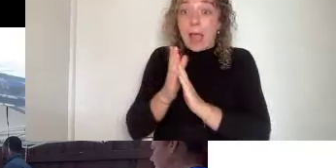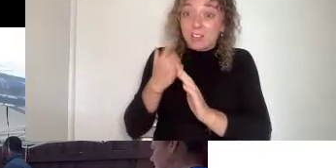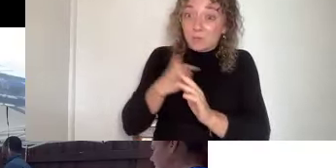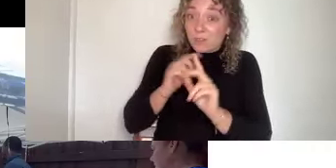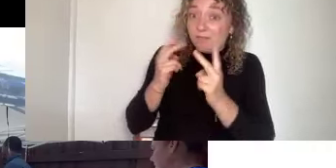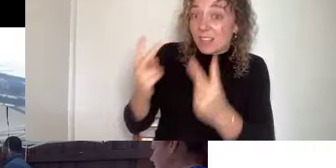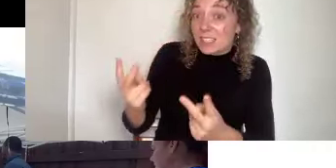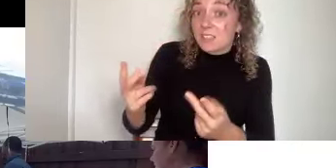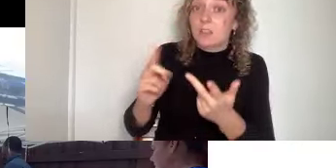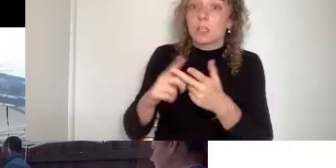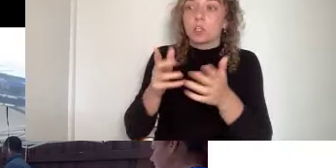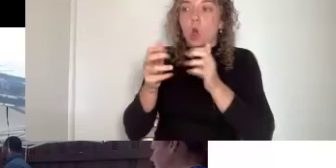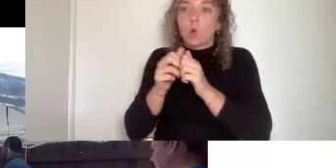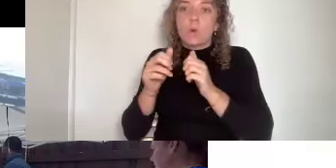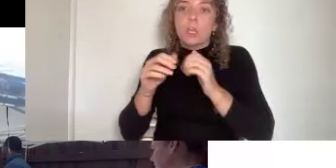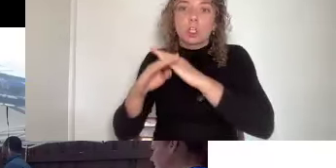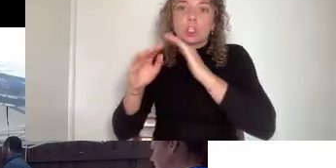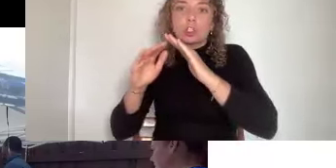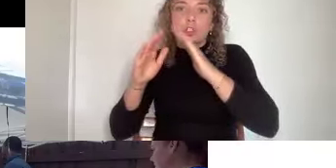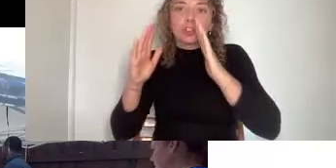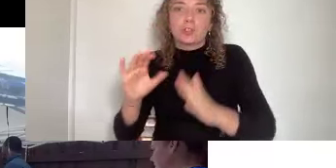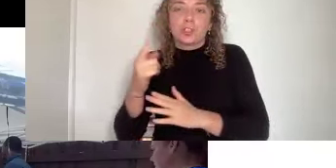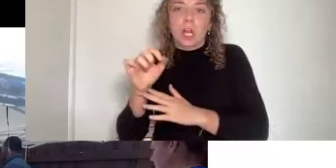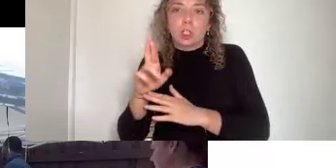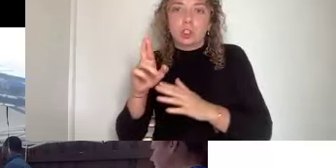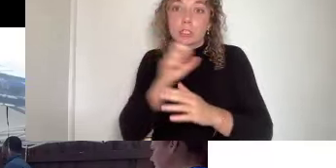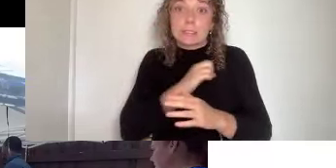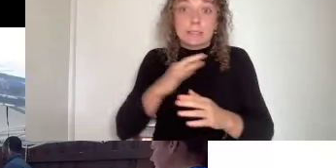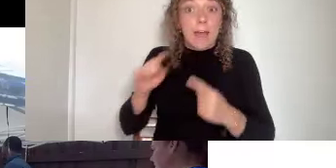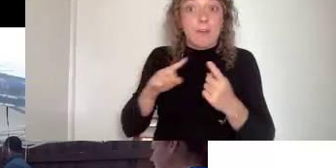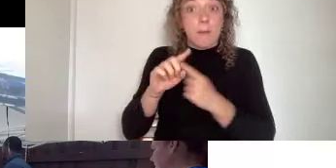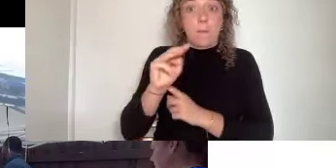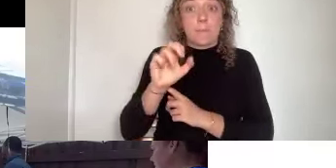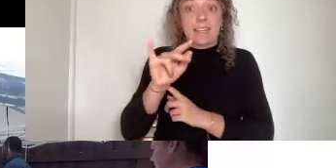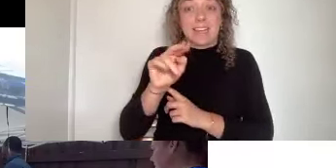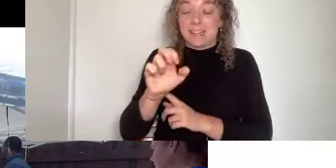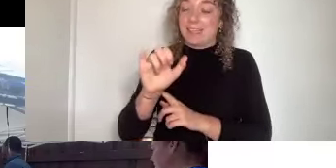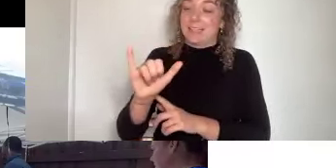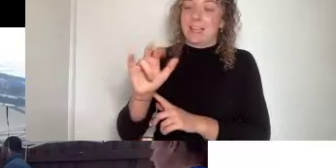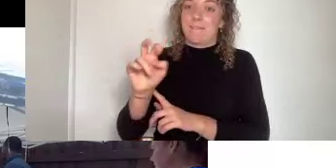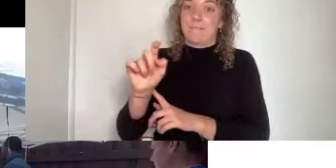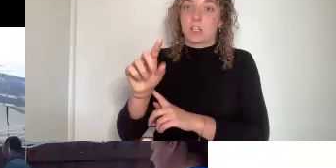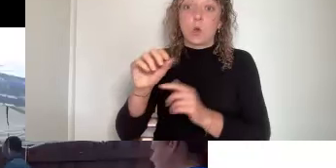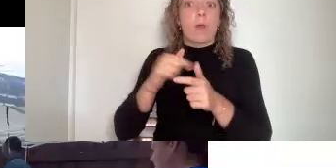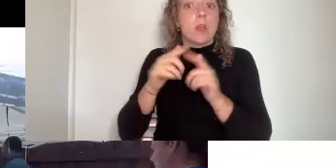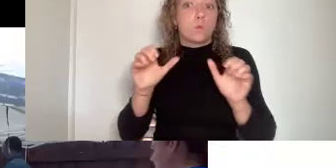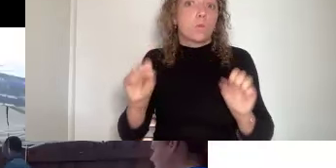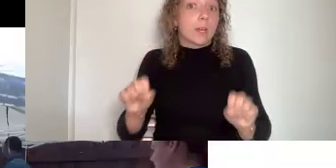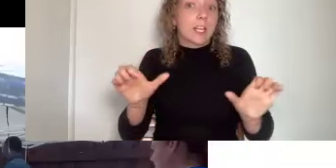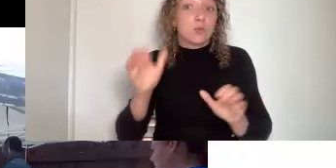staff, shelter staff about McKinney-Vento, and then doing a full staff or shelter resident presentation or training.